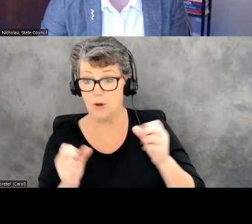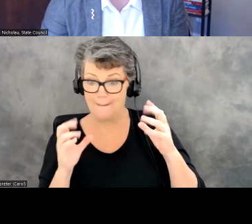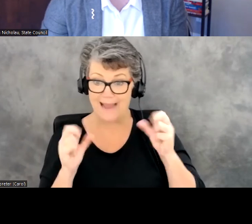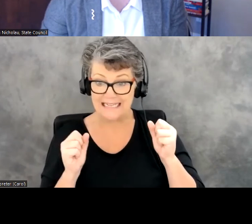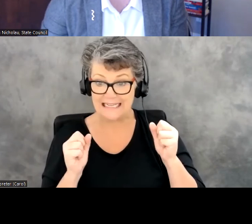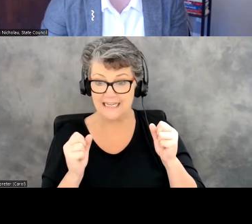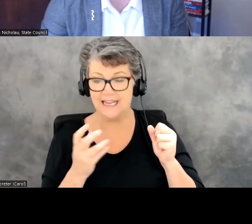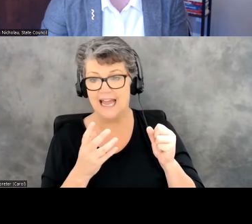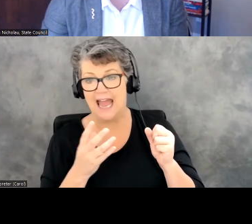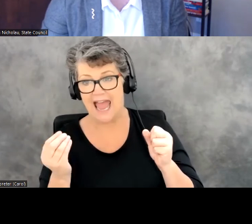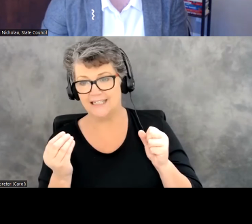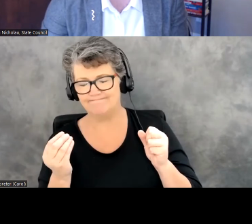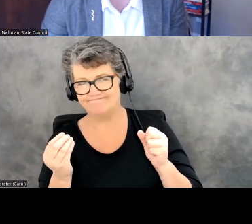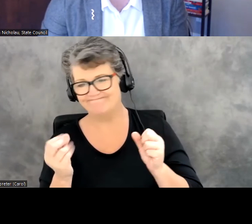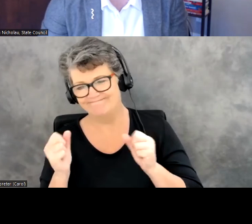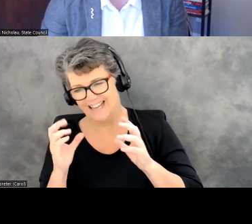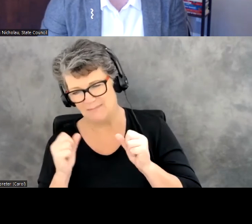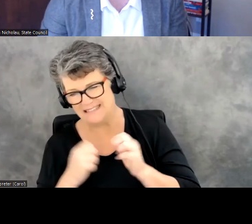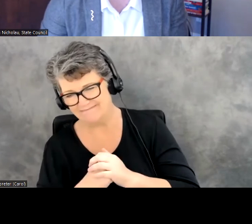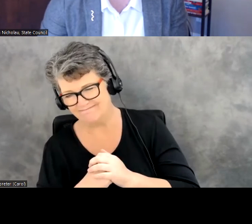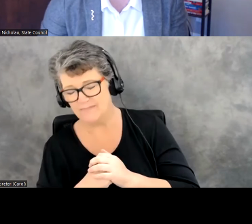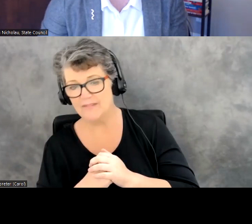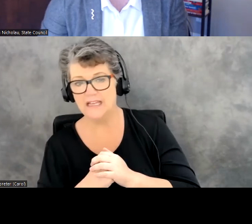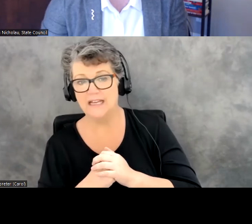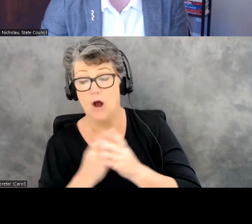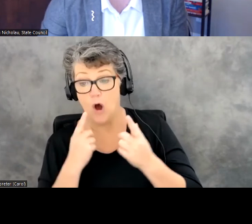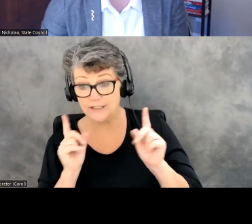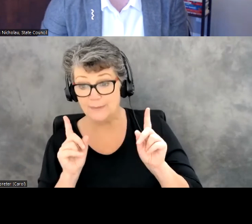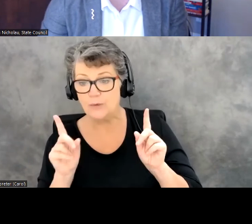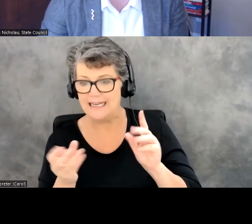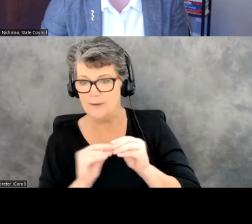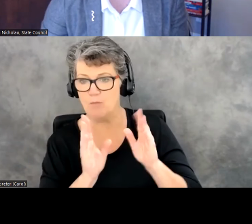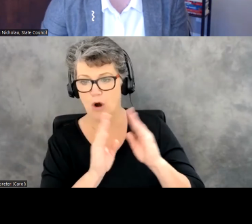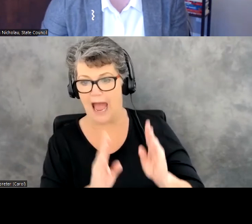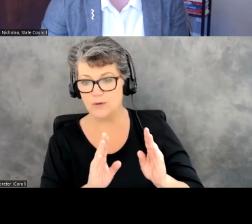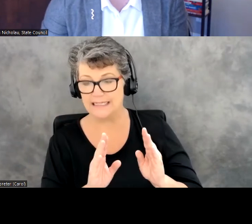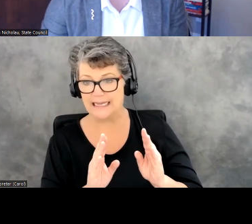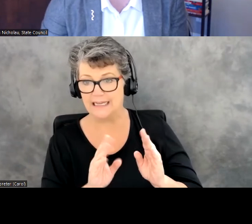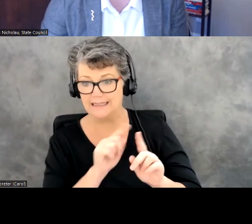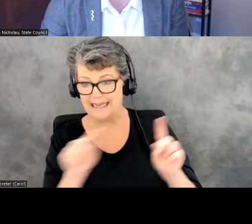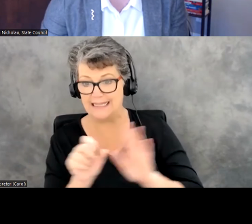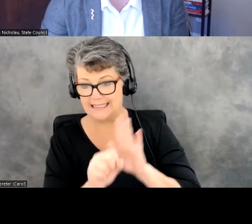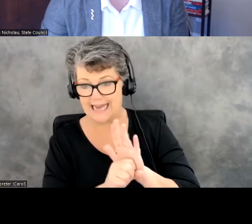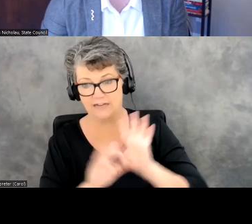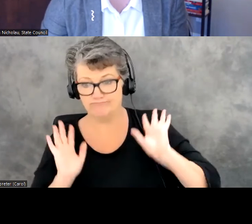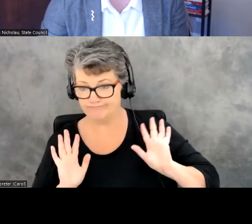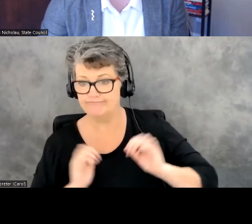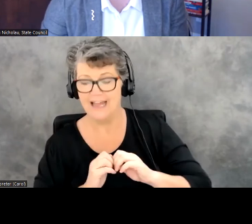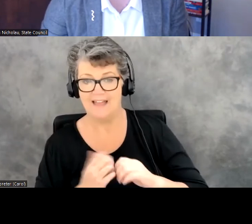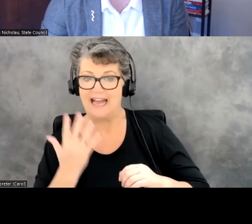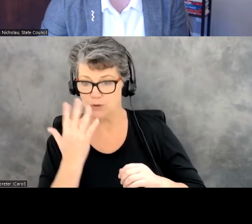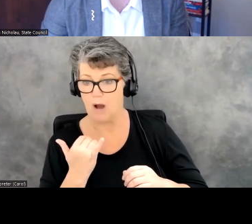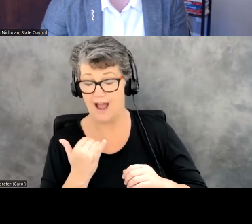and not amazing. Ultimately, we need more housing stock in the state. That's part of the reason